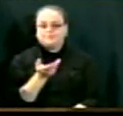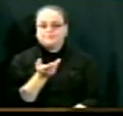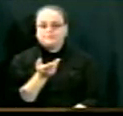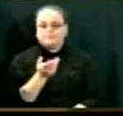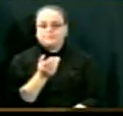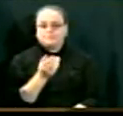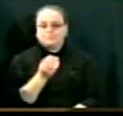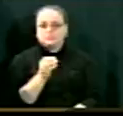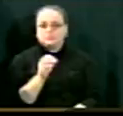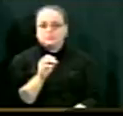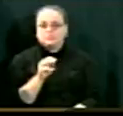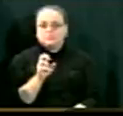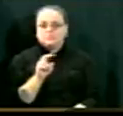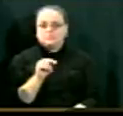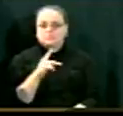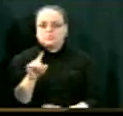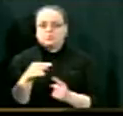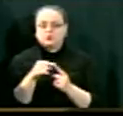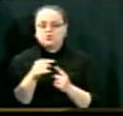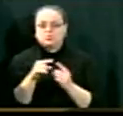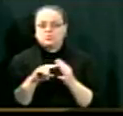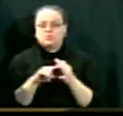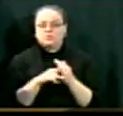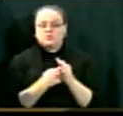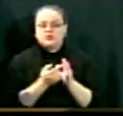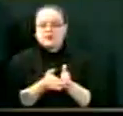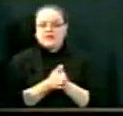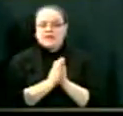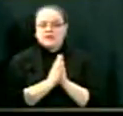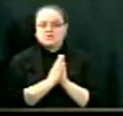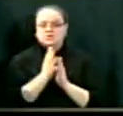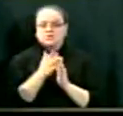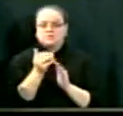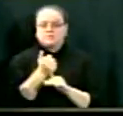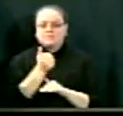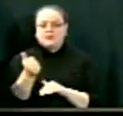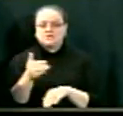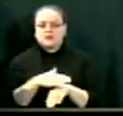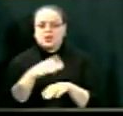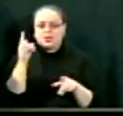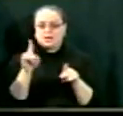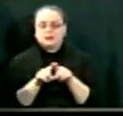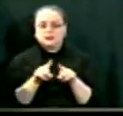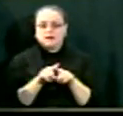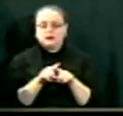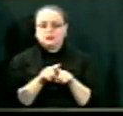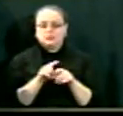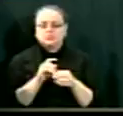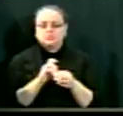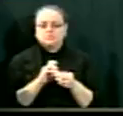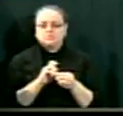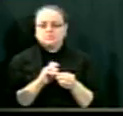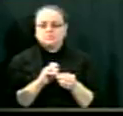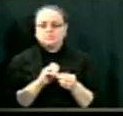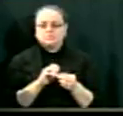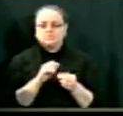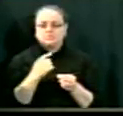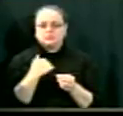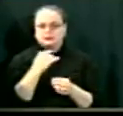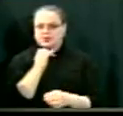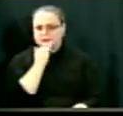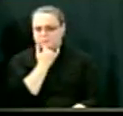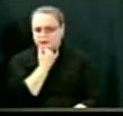Ms. Owens, didn't you originally ask that those be placed on the consent, or am I